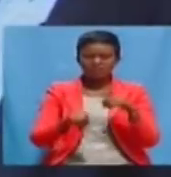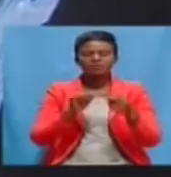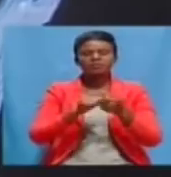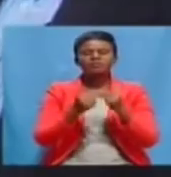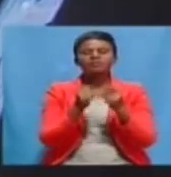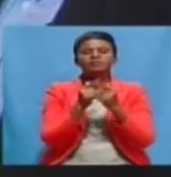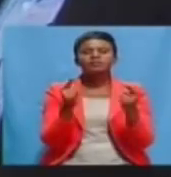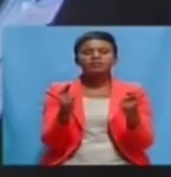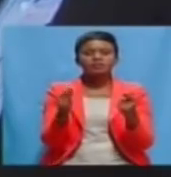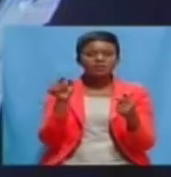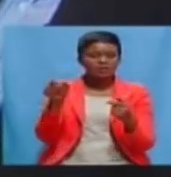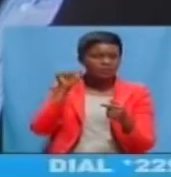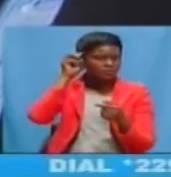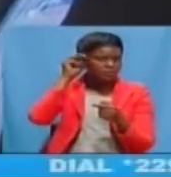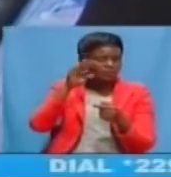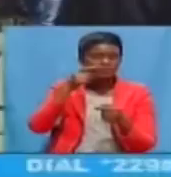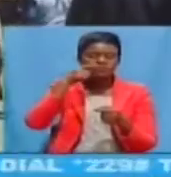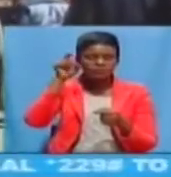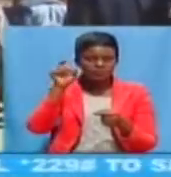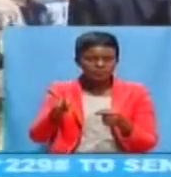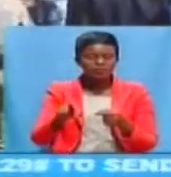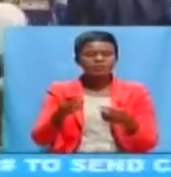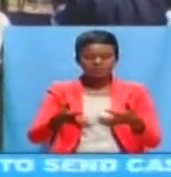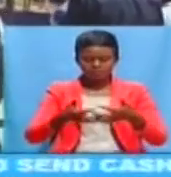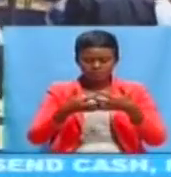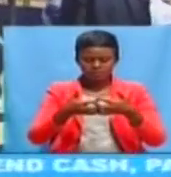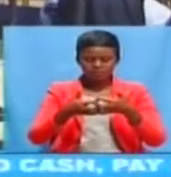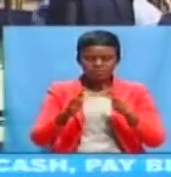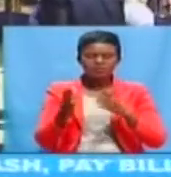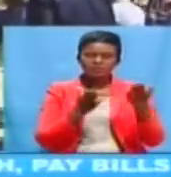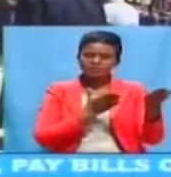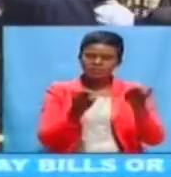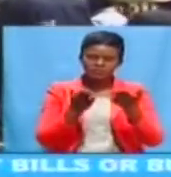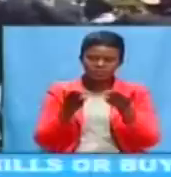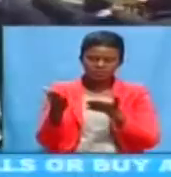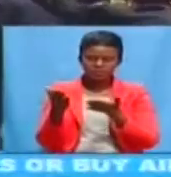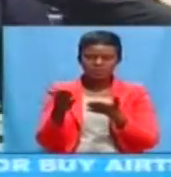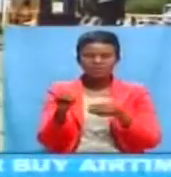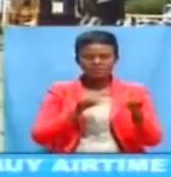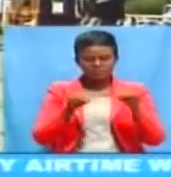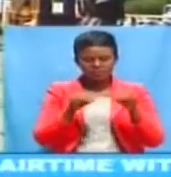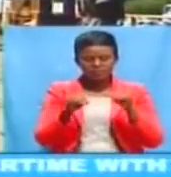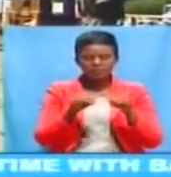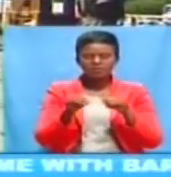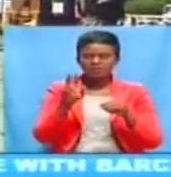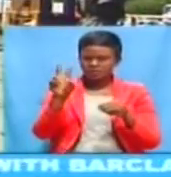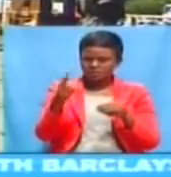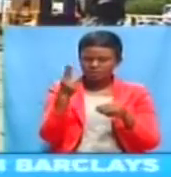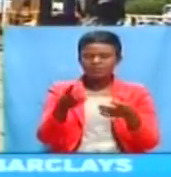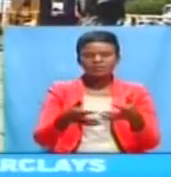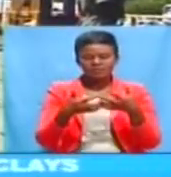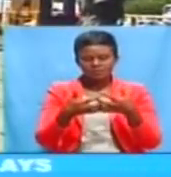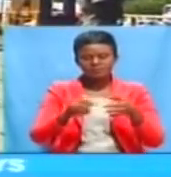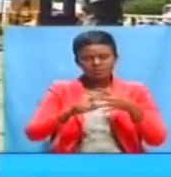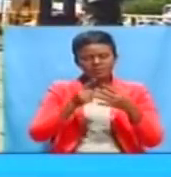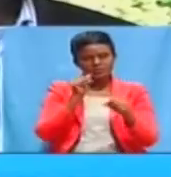and Supply Felix Mtati has since directed the Engineering Services Corporation ESCO management to ensure that the second pontoon is